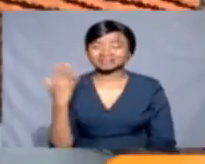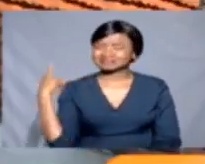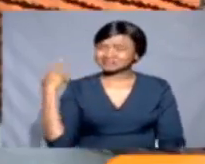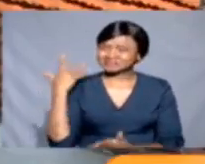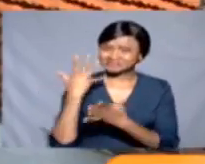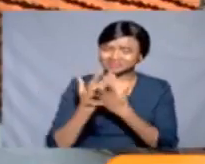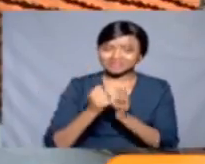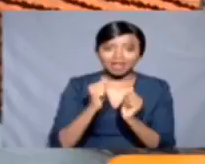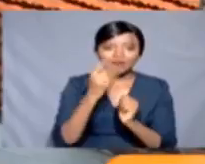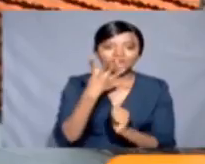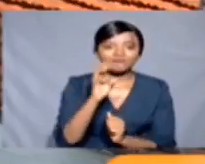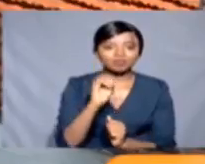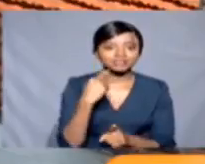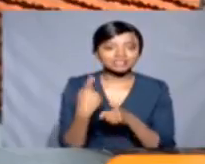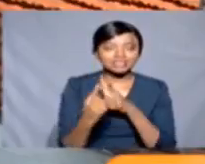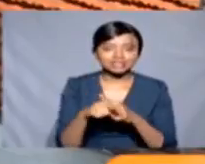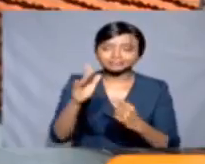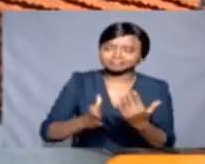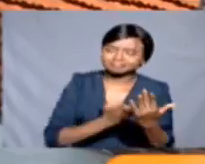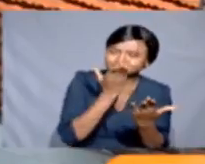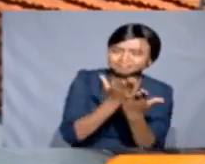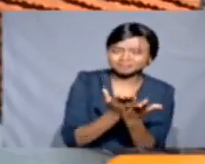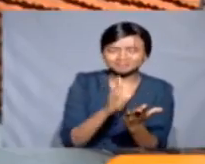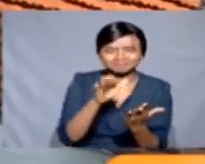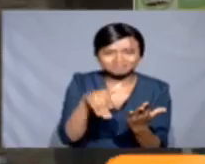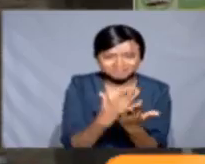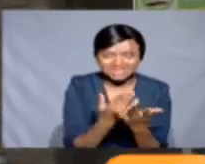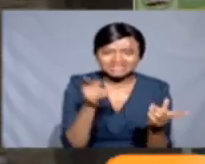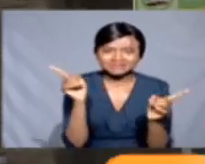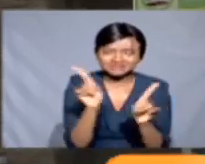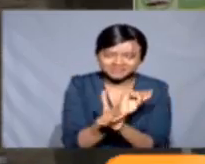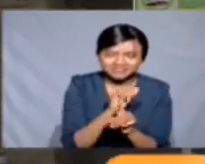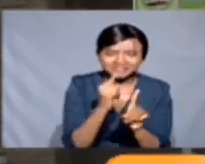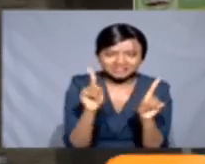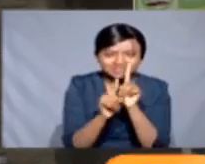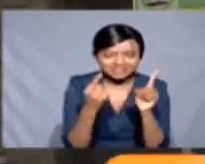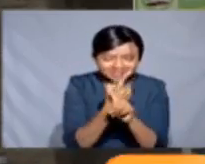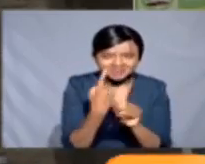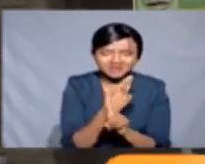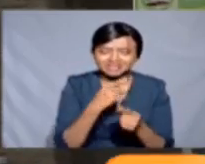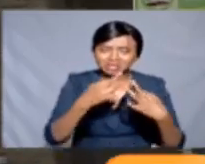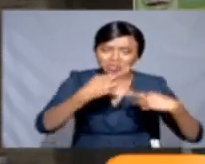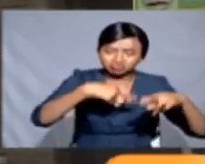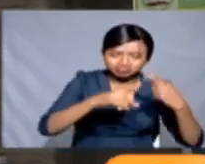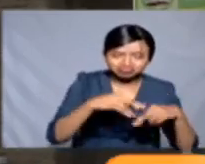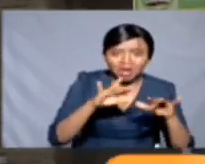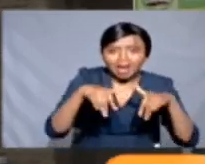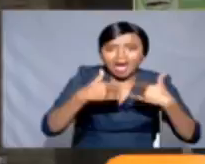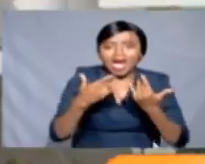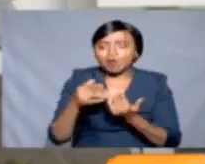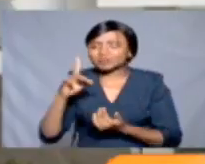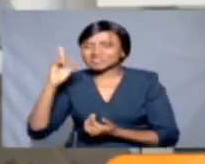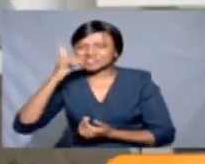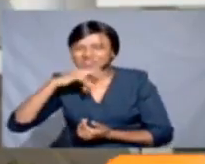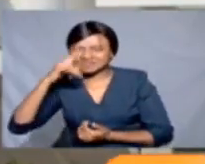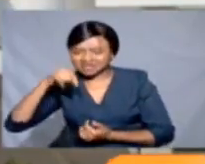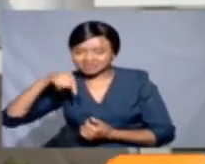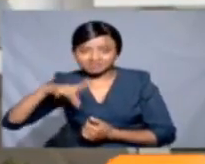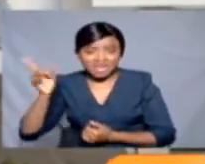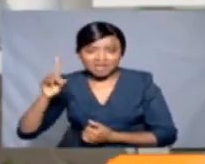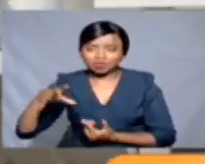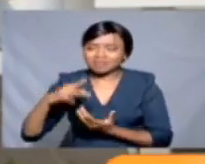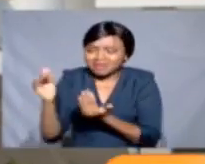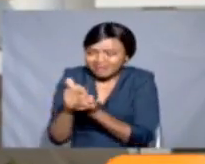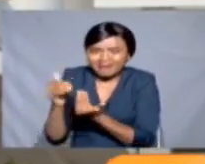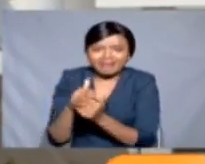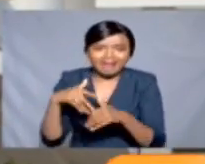decades, proposals have been made and old ones reviewed over how to properly manage Nairobi's garbage. We have established